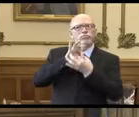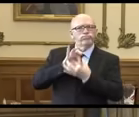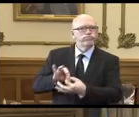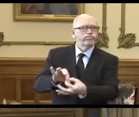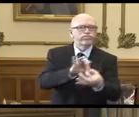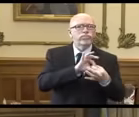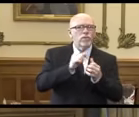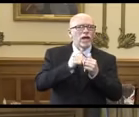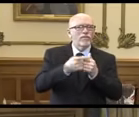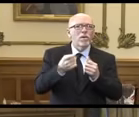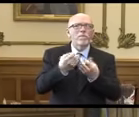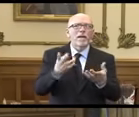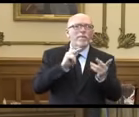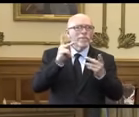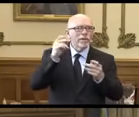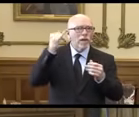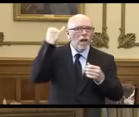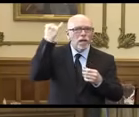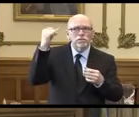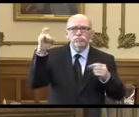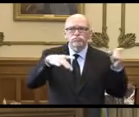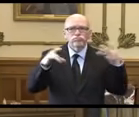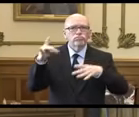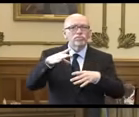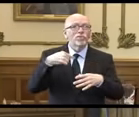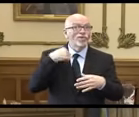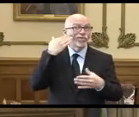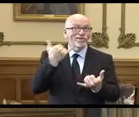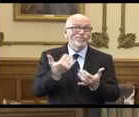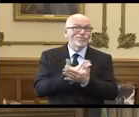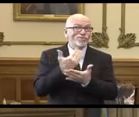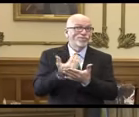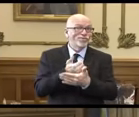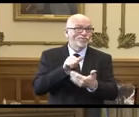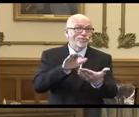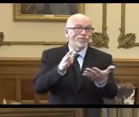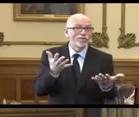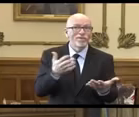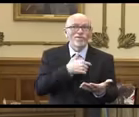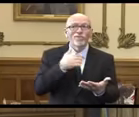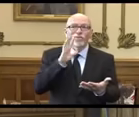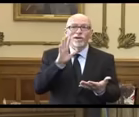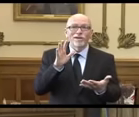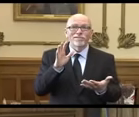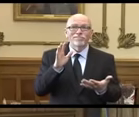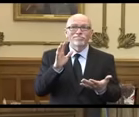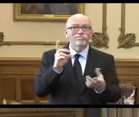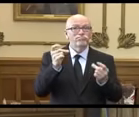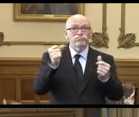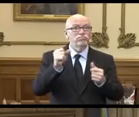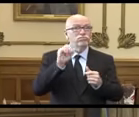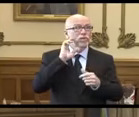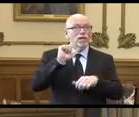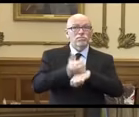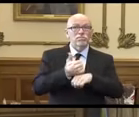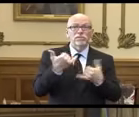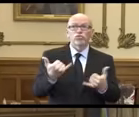a lot of input, and we recognize that it's a new approach and that it's going to take some time to implement. But I do